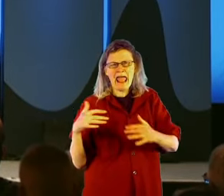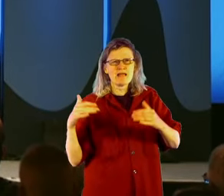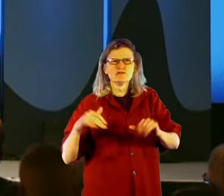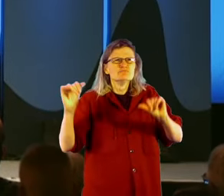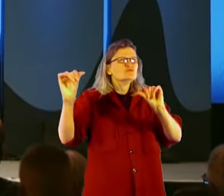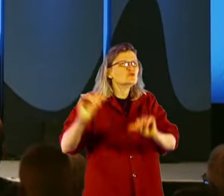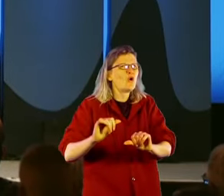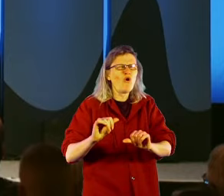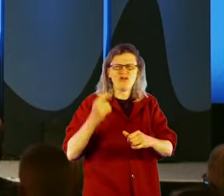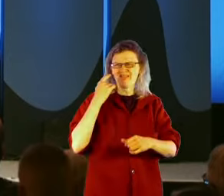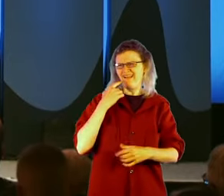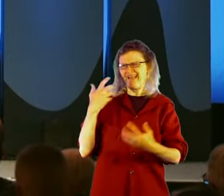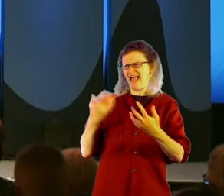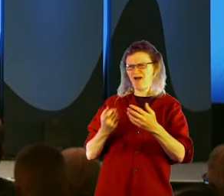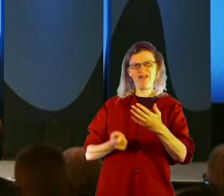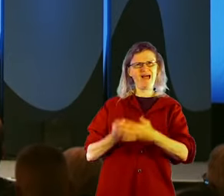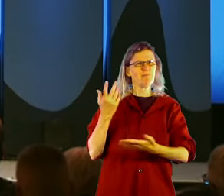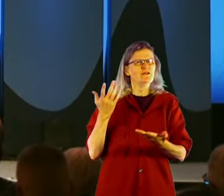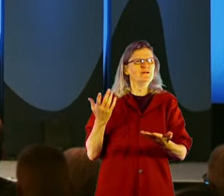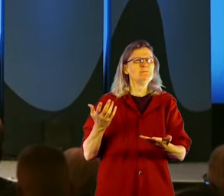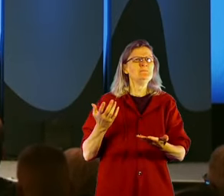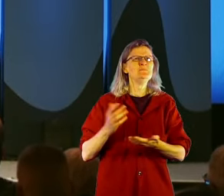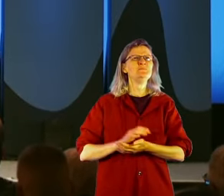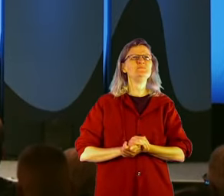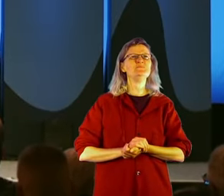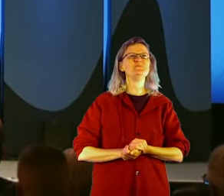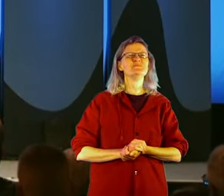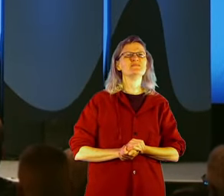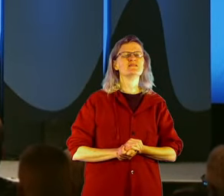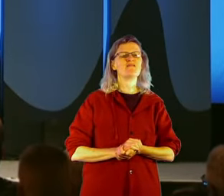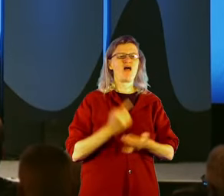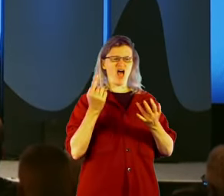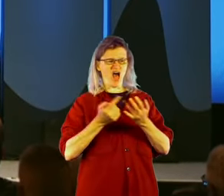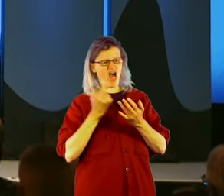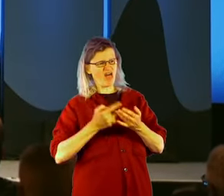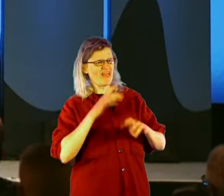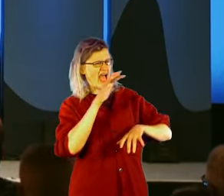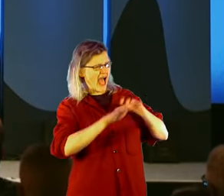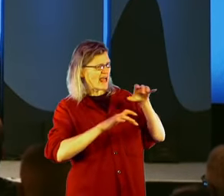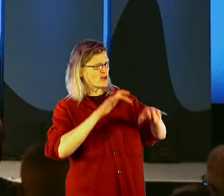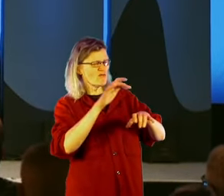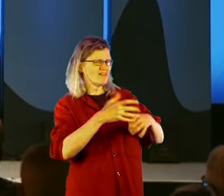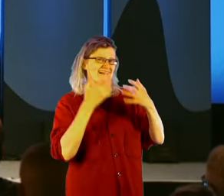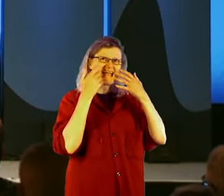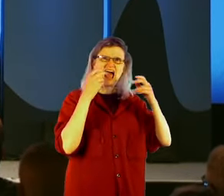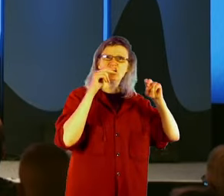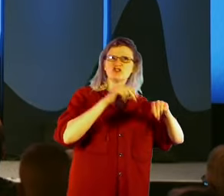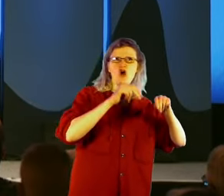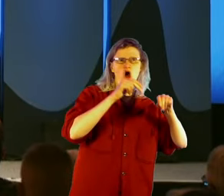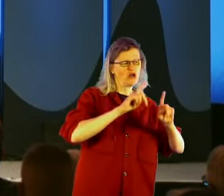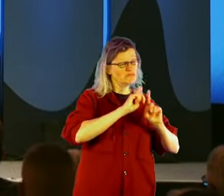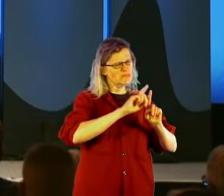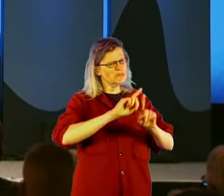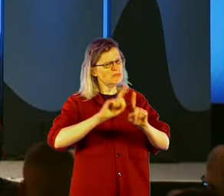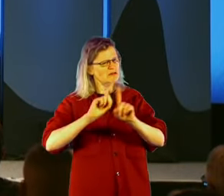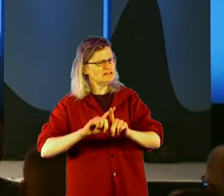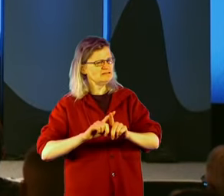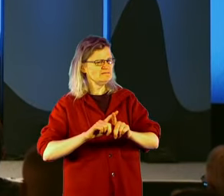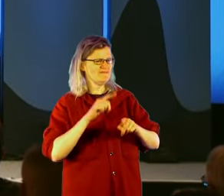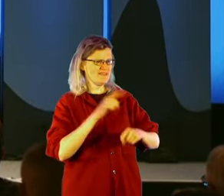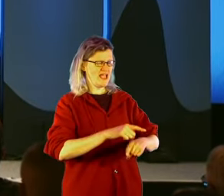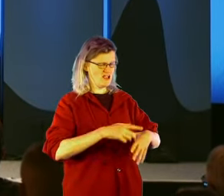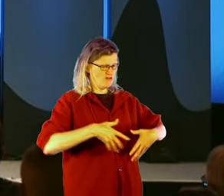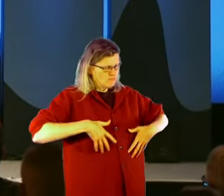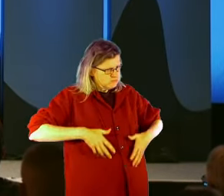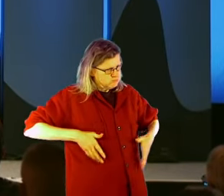that happen? Well, you look at other species. Not every species of animal, for a start, is designed to bear